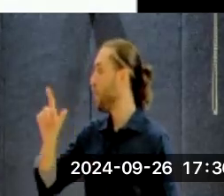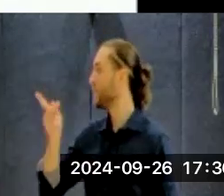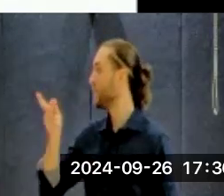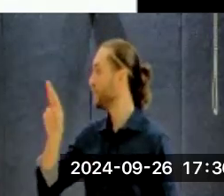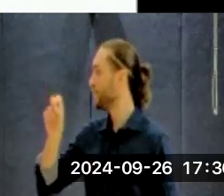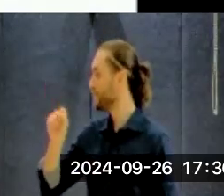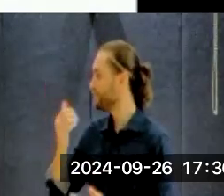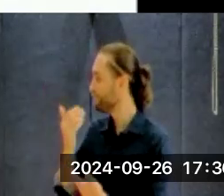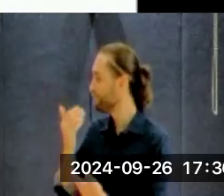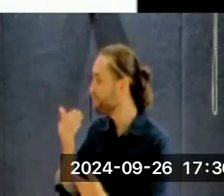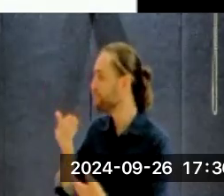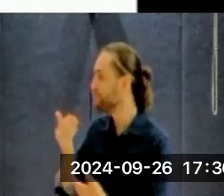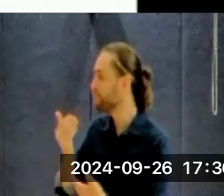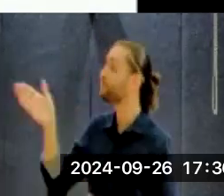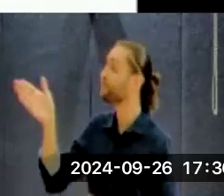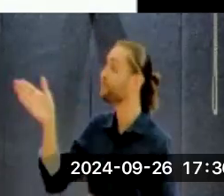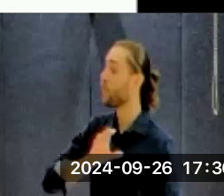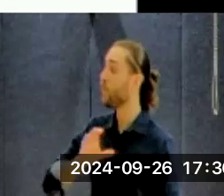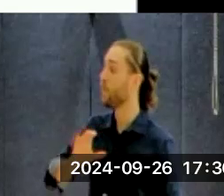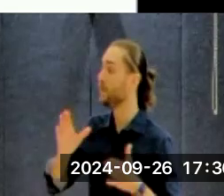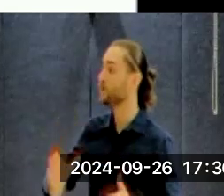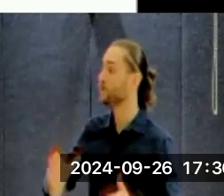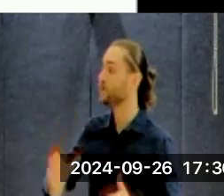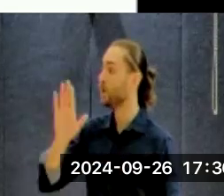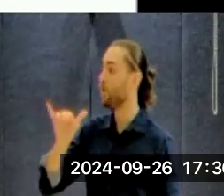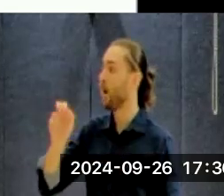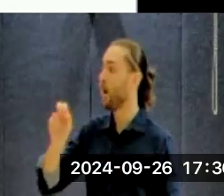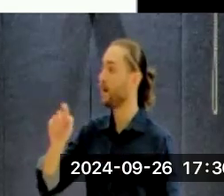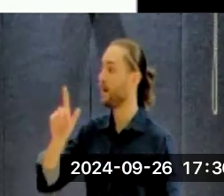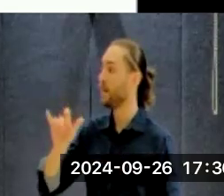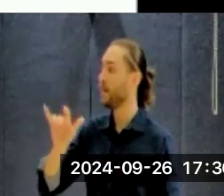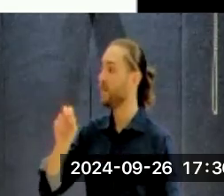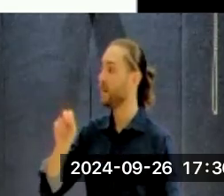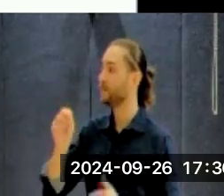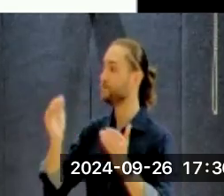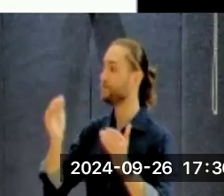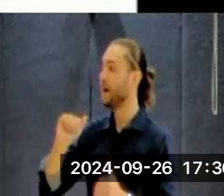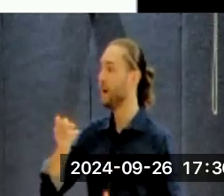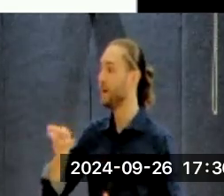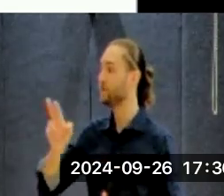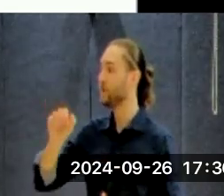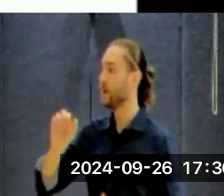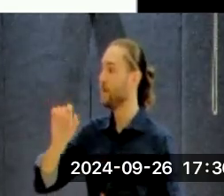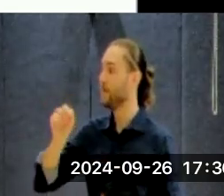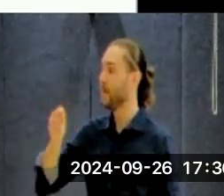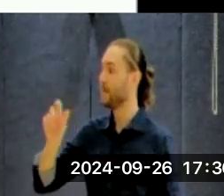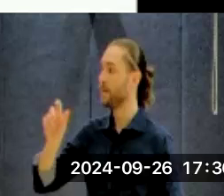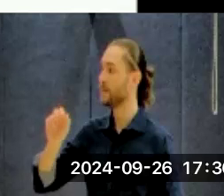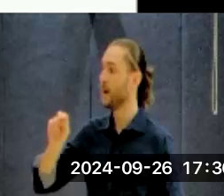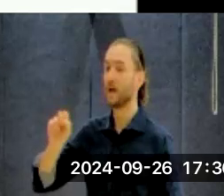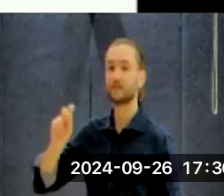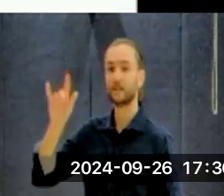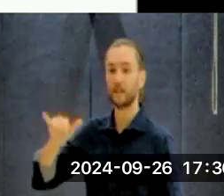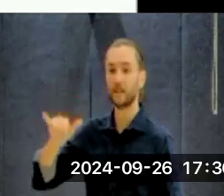you, Elroy. And then I have Commissioner Levin, Brian Levin, Commissioner Andrea Beth Damsky, and we have